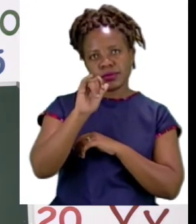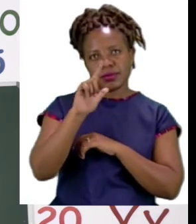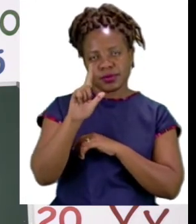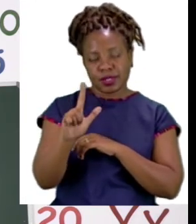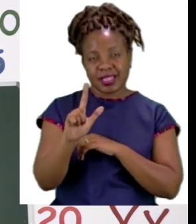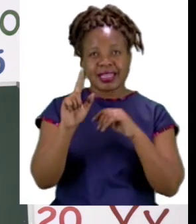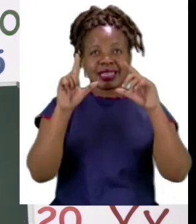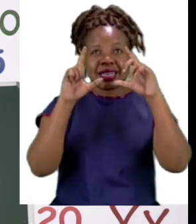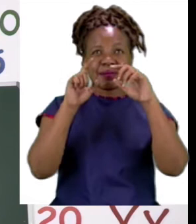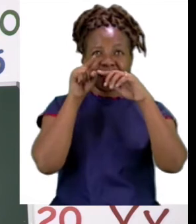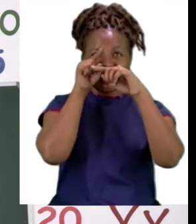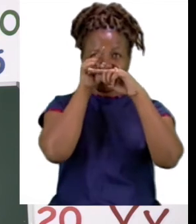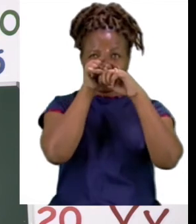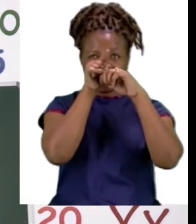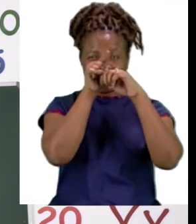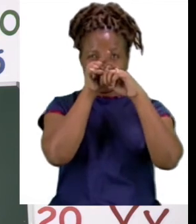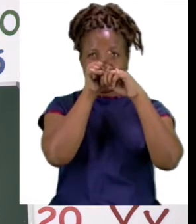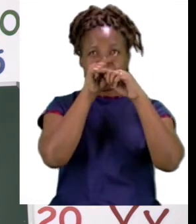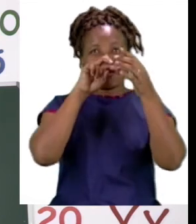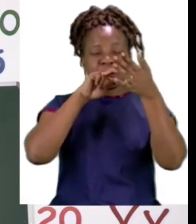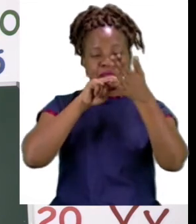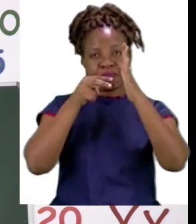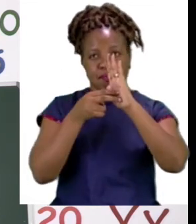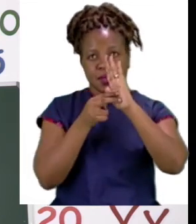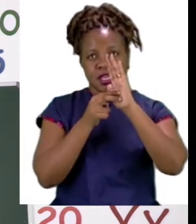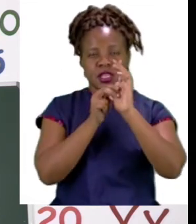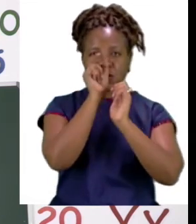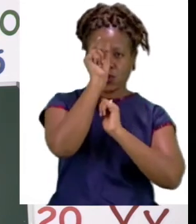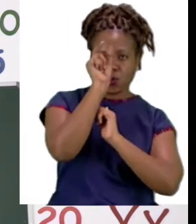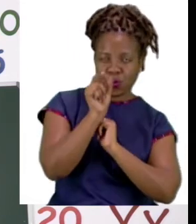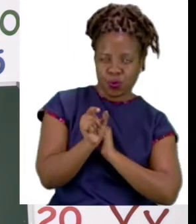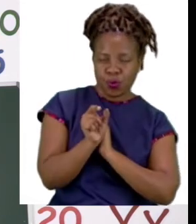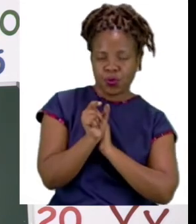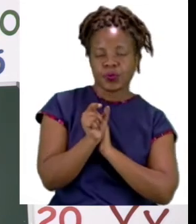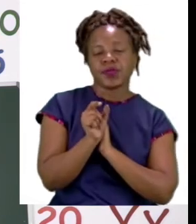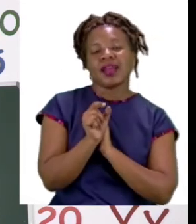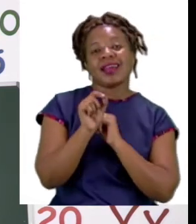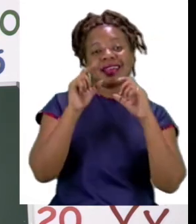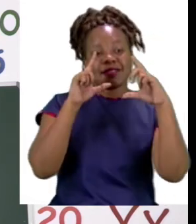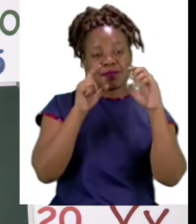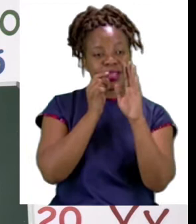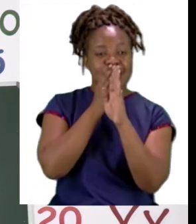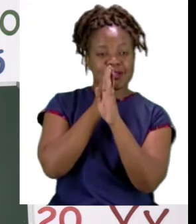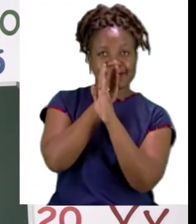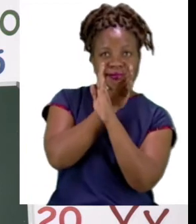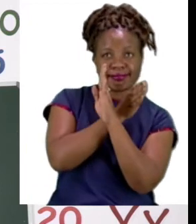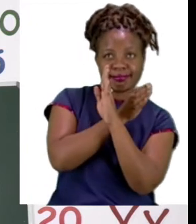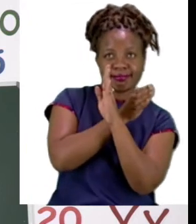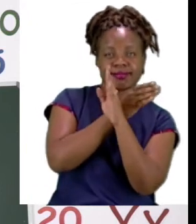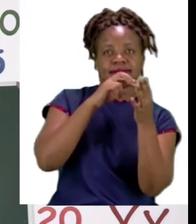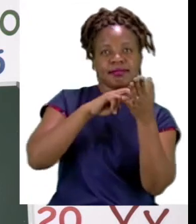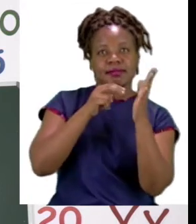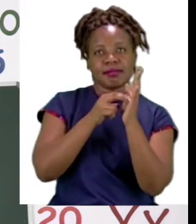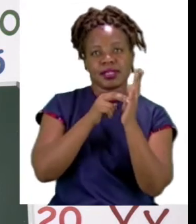are going down. But if the picture is on the side, that means we're going across. In this case,